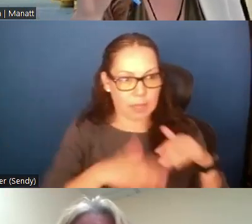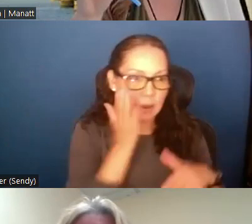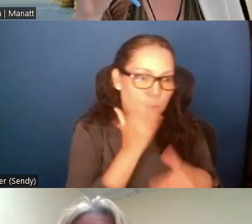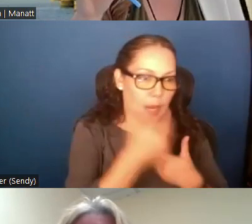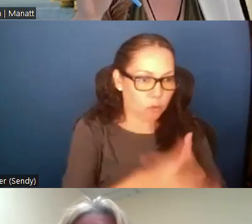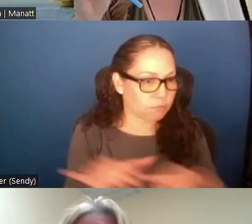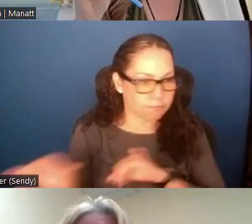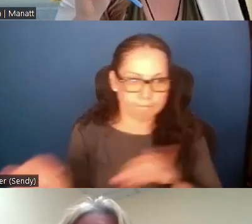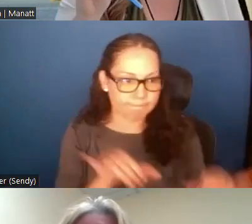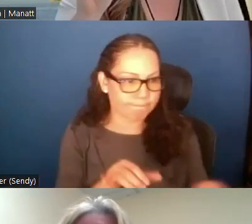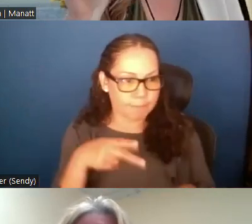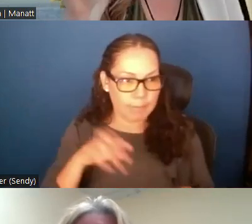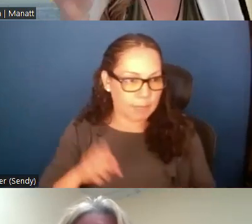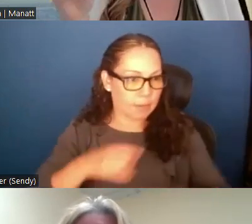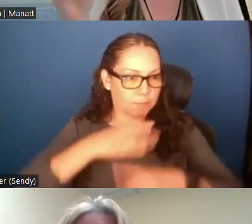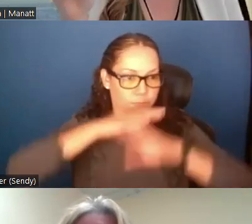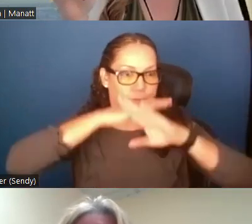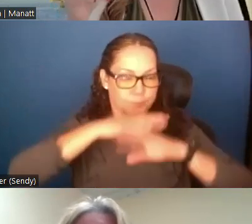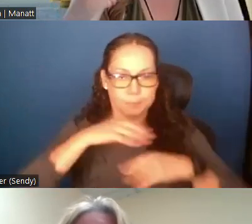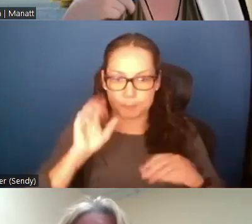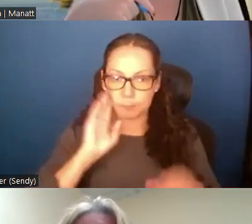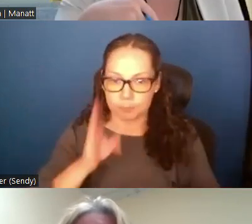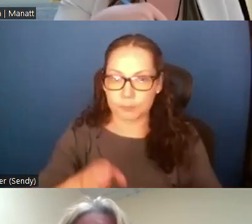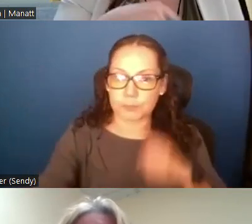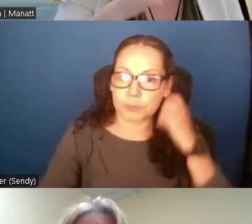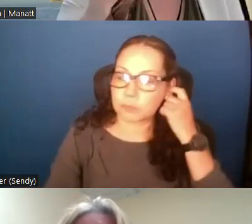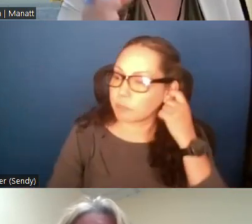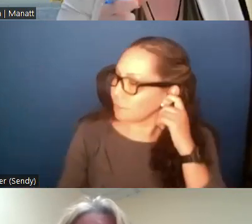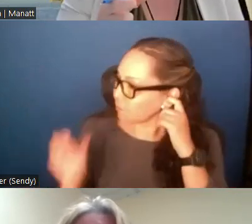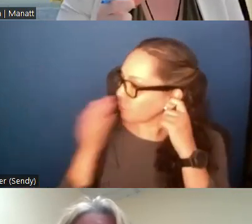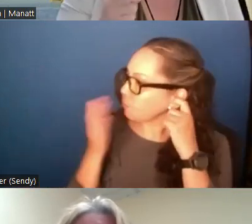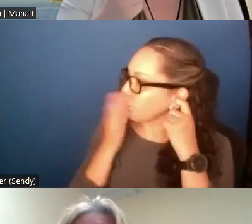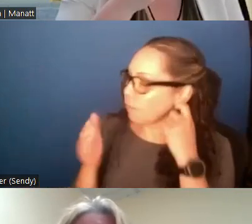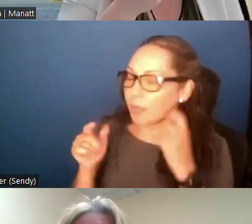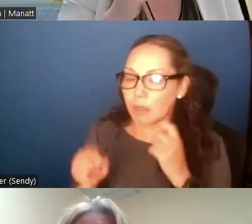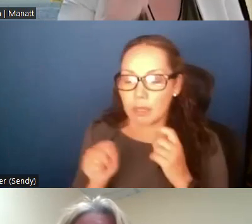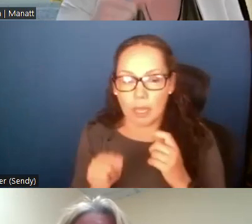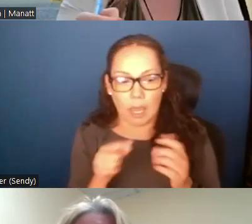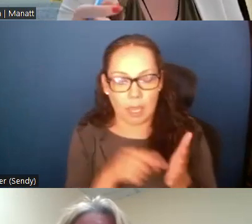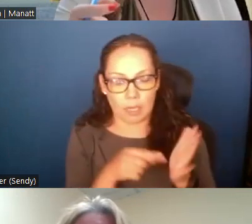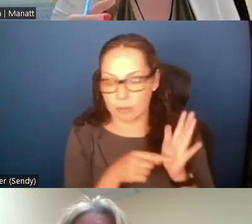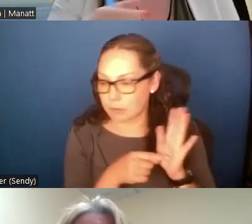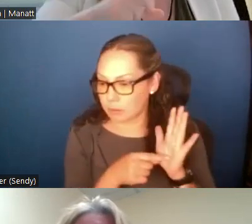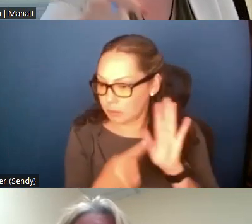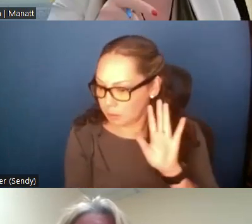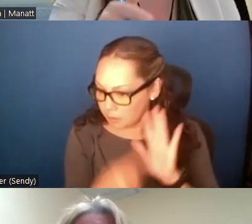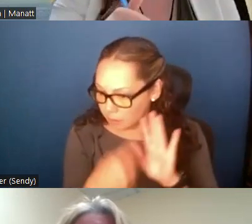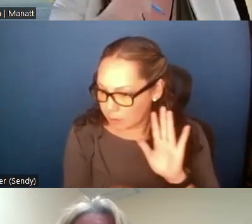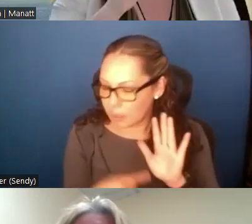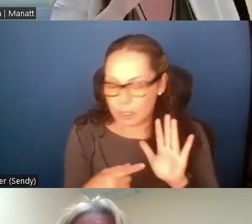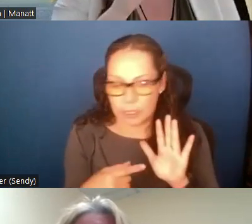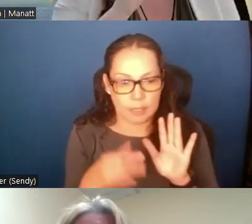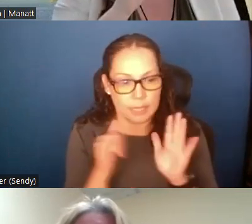this challenge around the reasonably, and maybe having that actually be more of something that reflects a person-centeredness and reframing